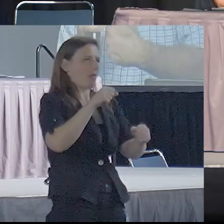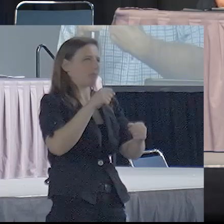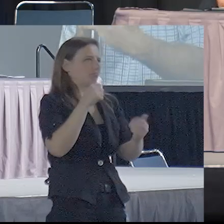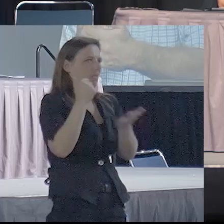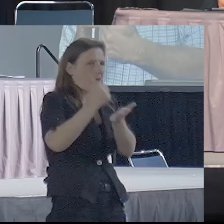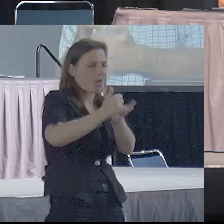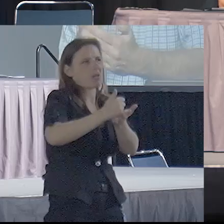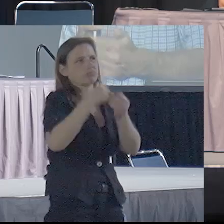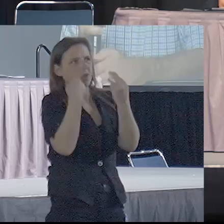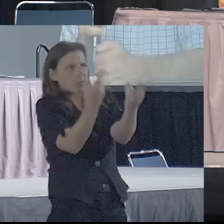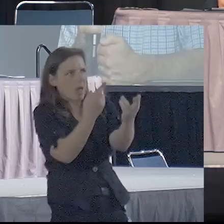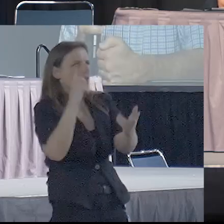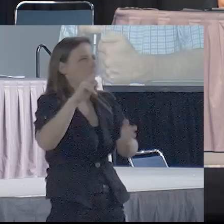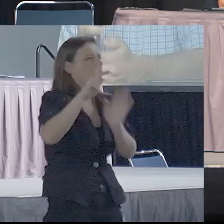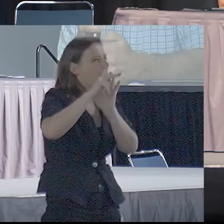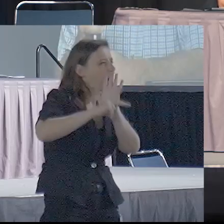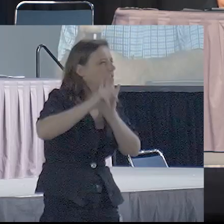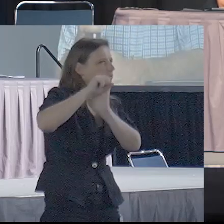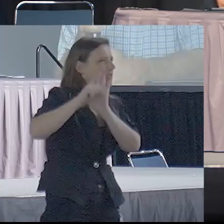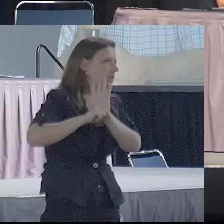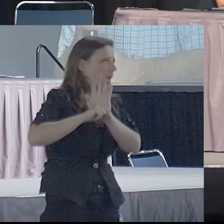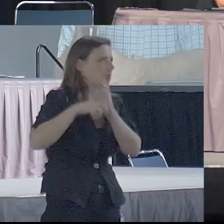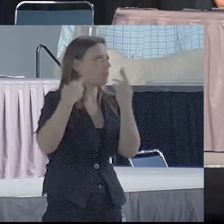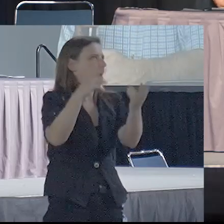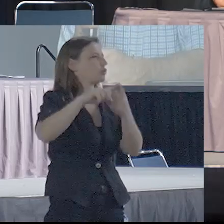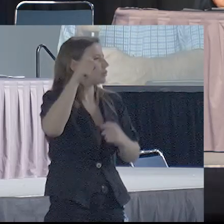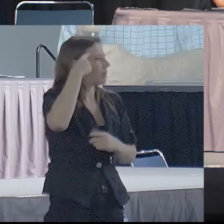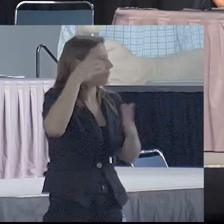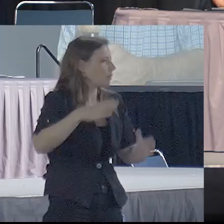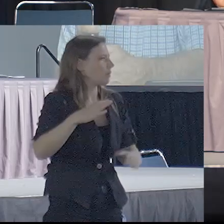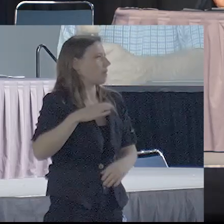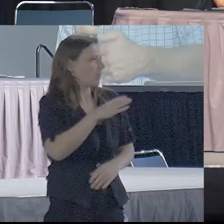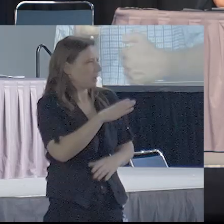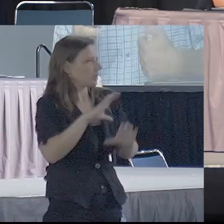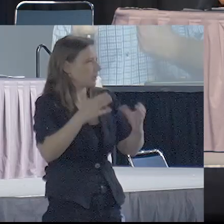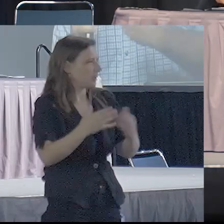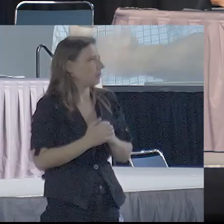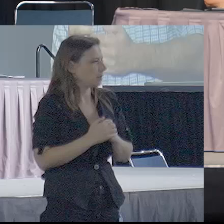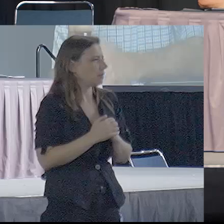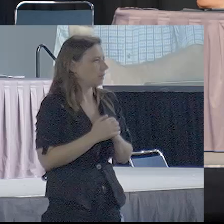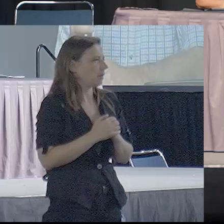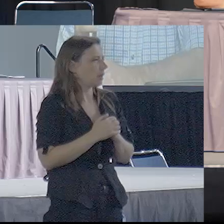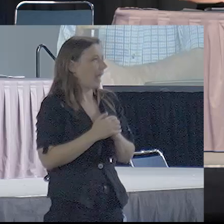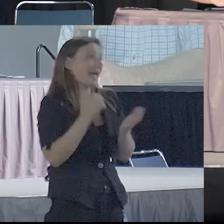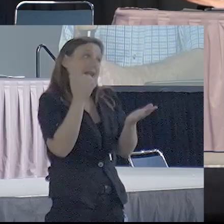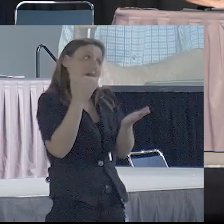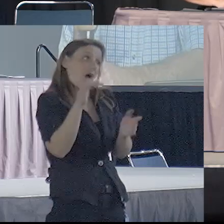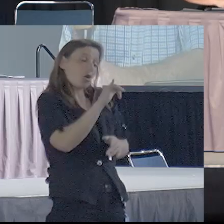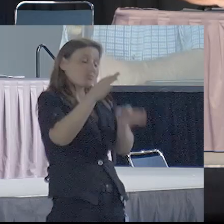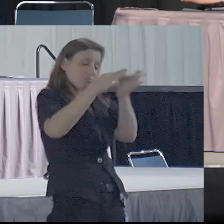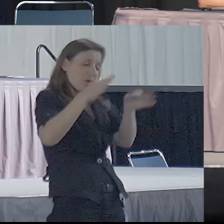policy recommendation and public comment to the governor's committee, but then it also talks about how you can help get a bill filed in the